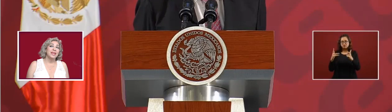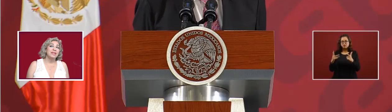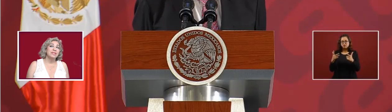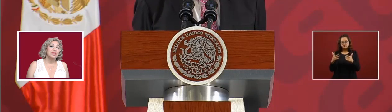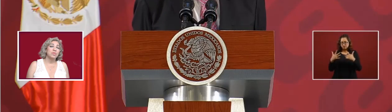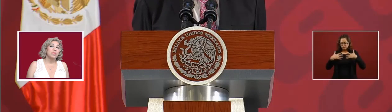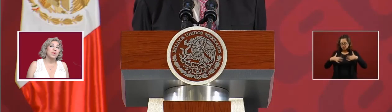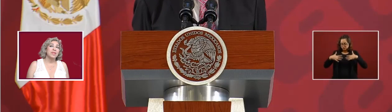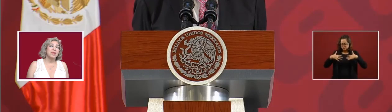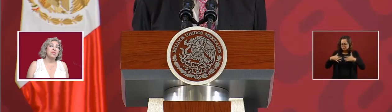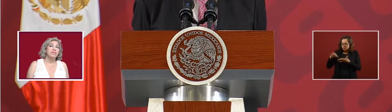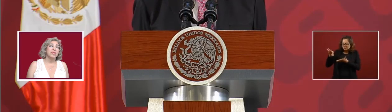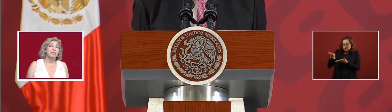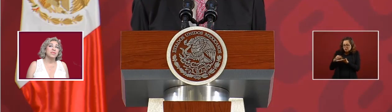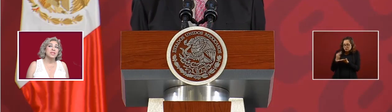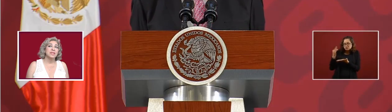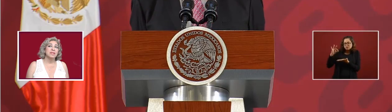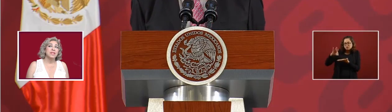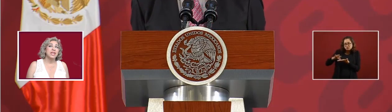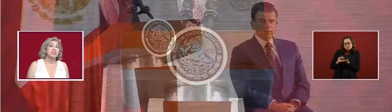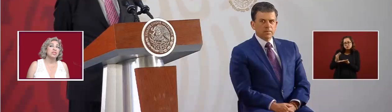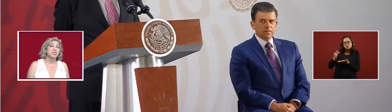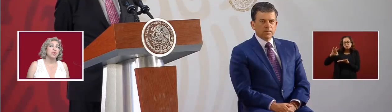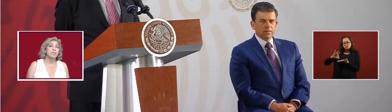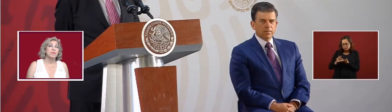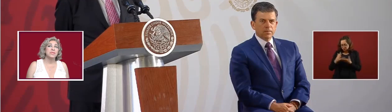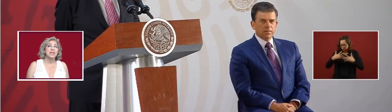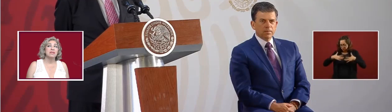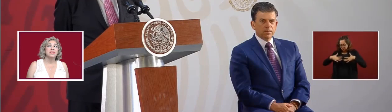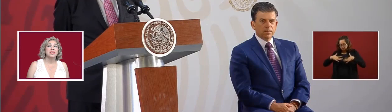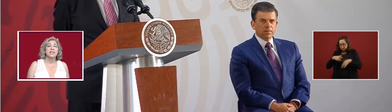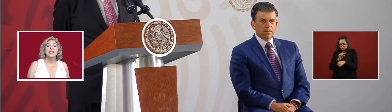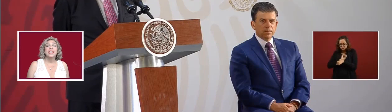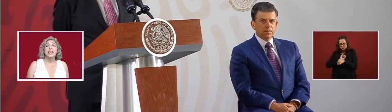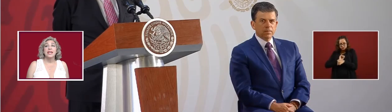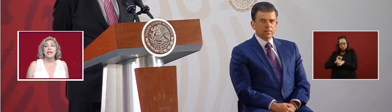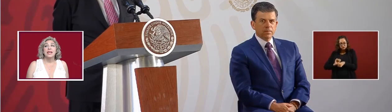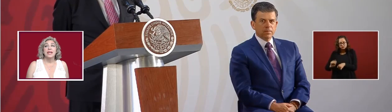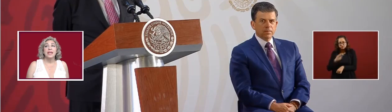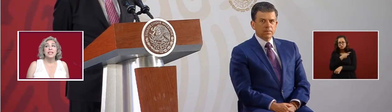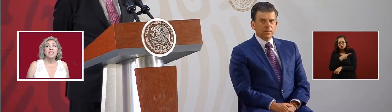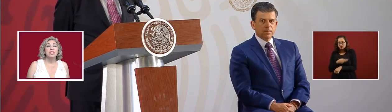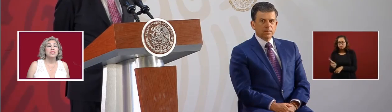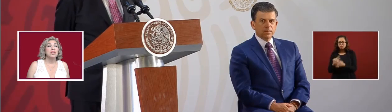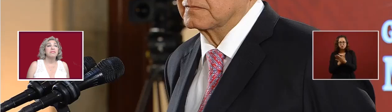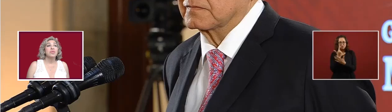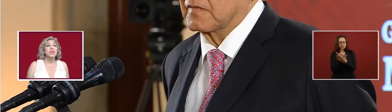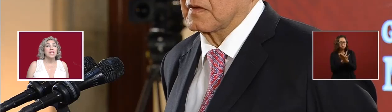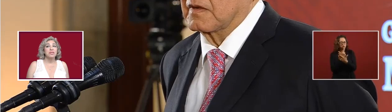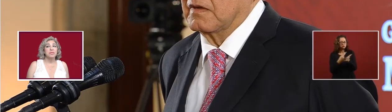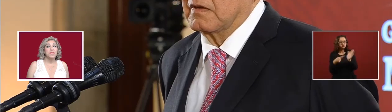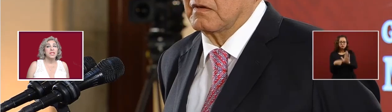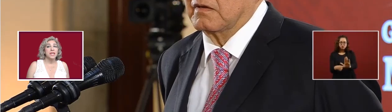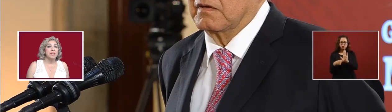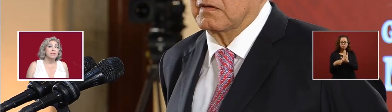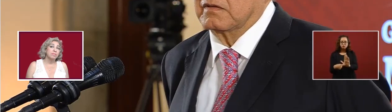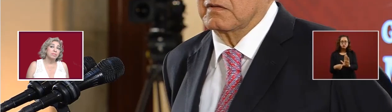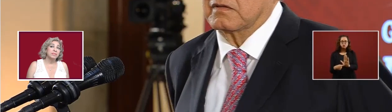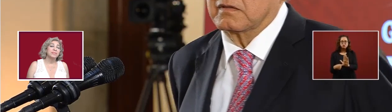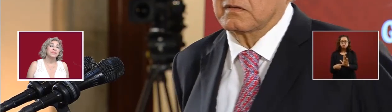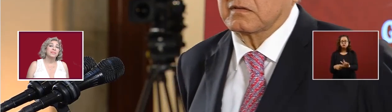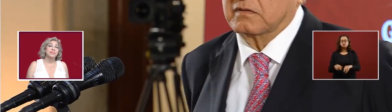they used to wear the uniforms they used to sell themselves and they used to give good accountability